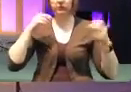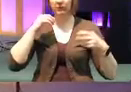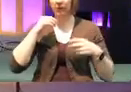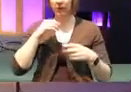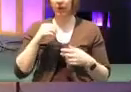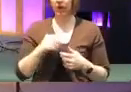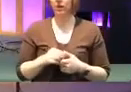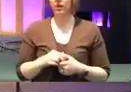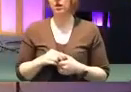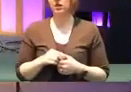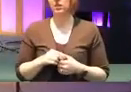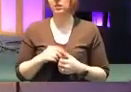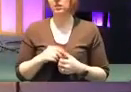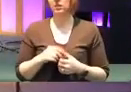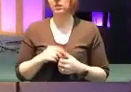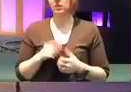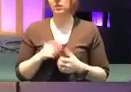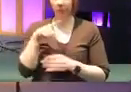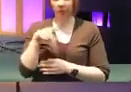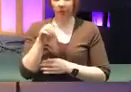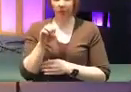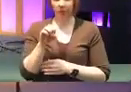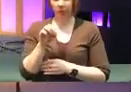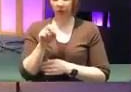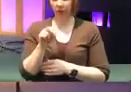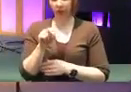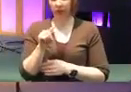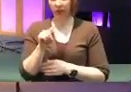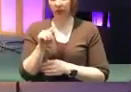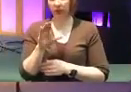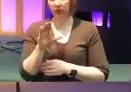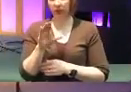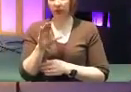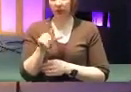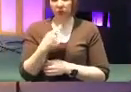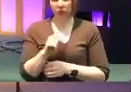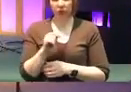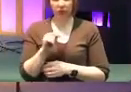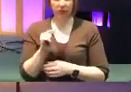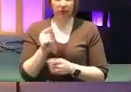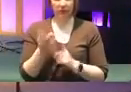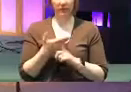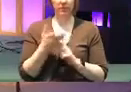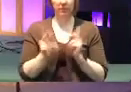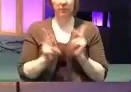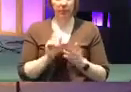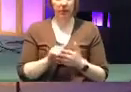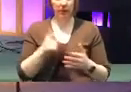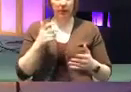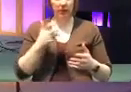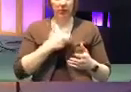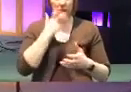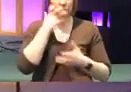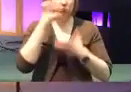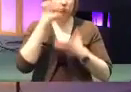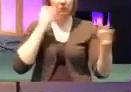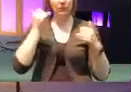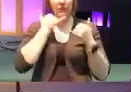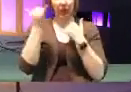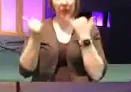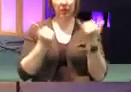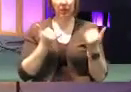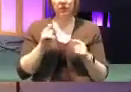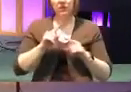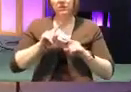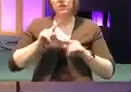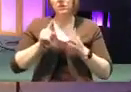And sometimes in Pentecostal circles, we try to manipulate people to yell and scream and shout like that's an indication of boldness. Sometimes